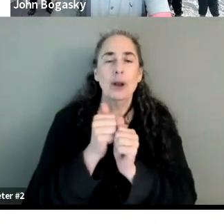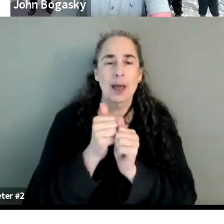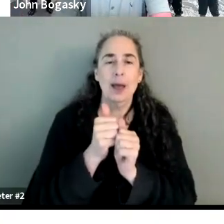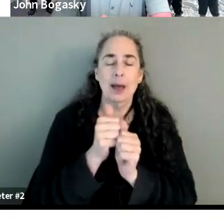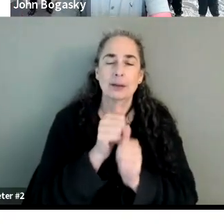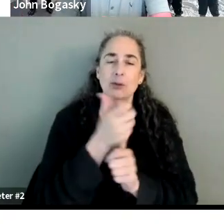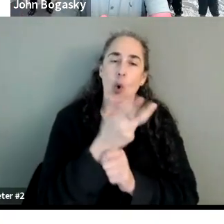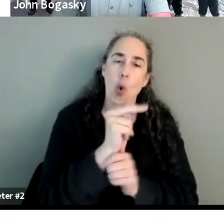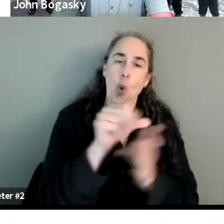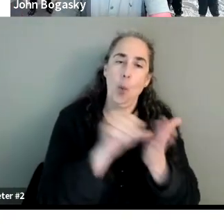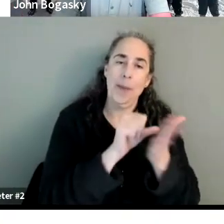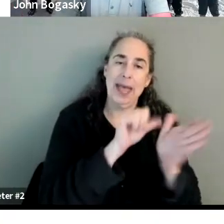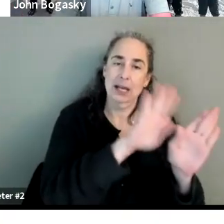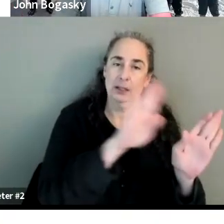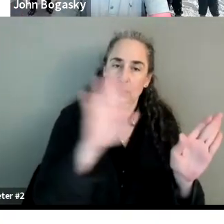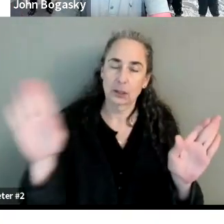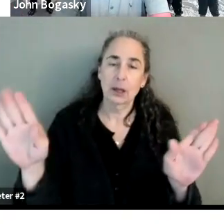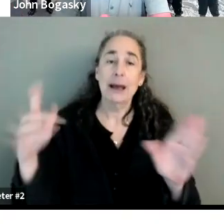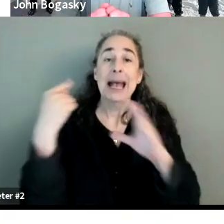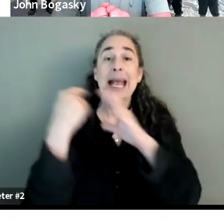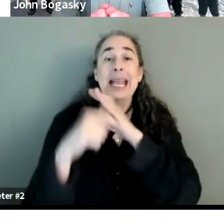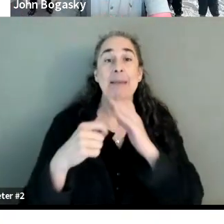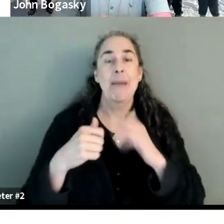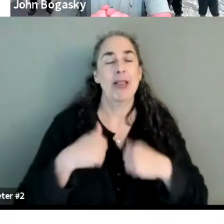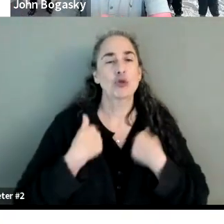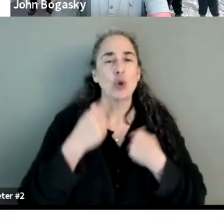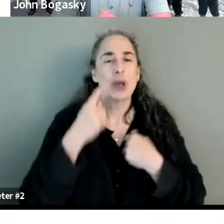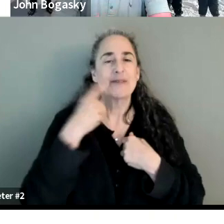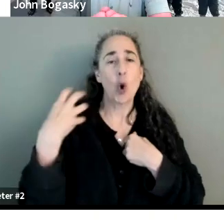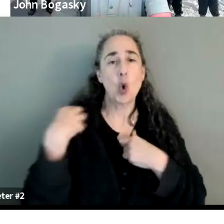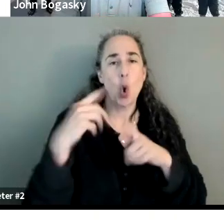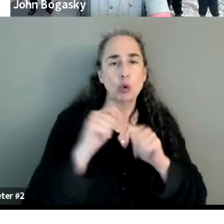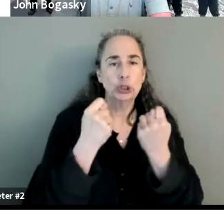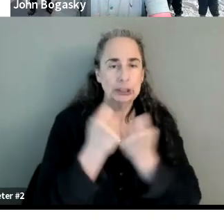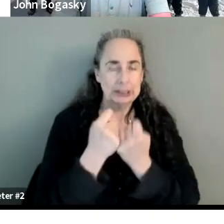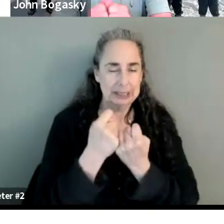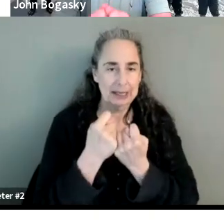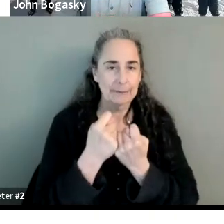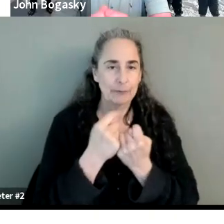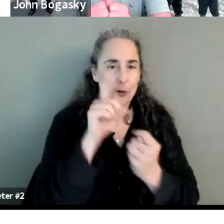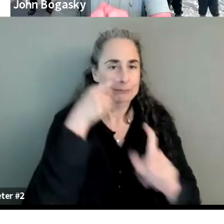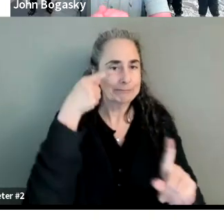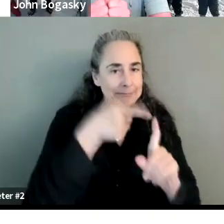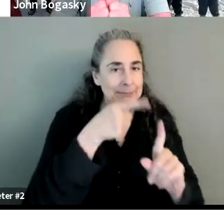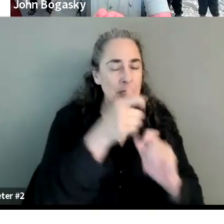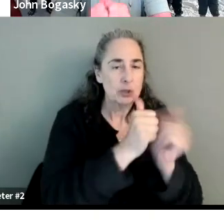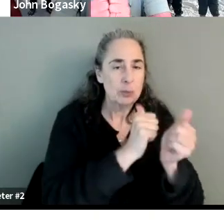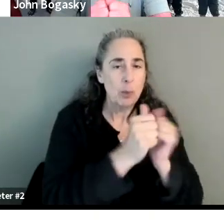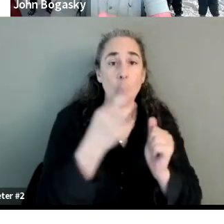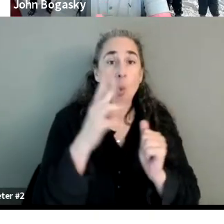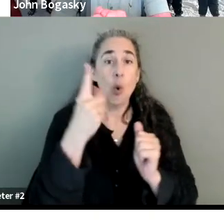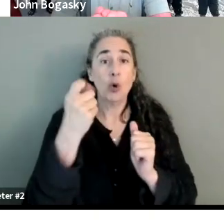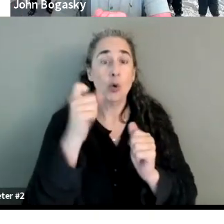There's an email address for the coaching team for that sport. If you have questions, send them an email. Or you can send an email